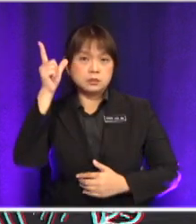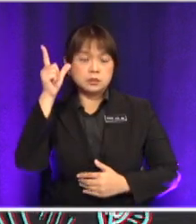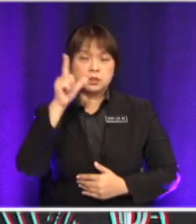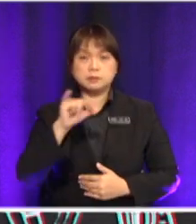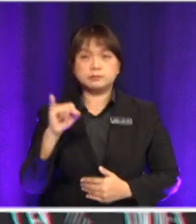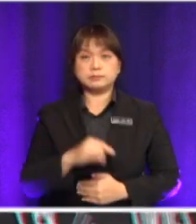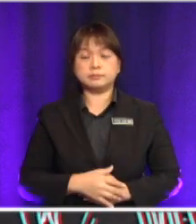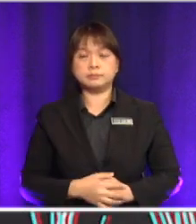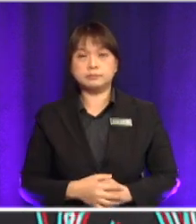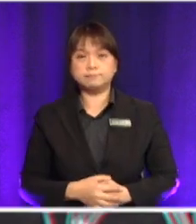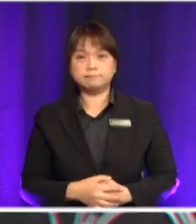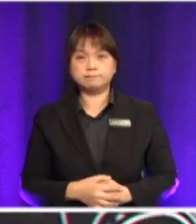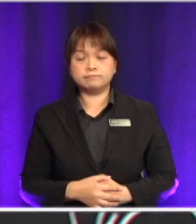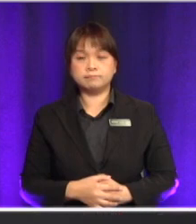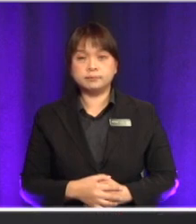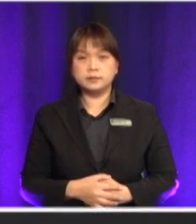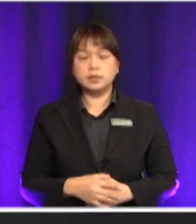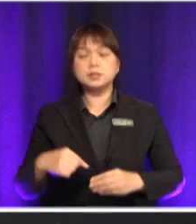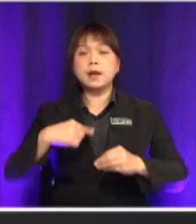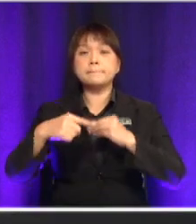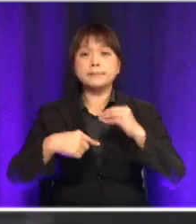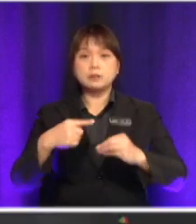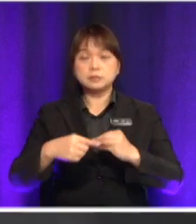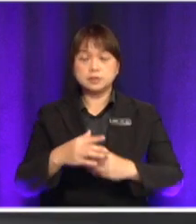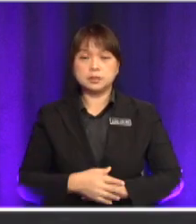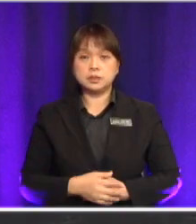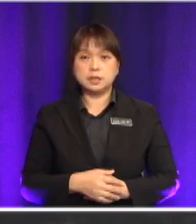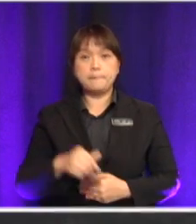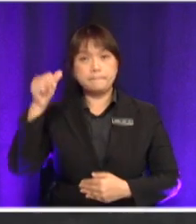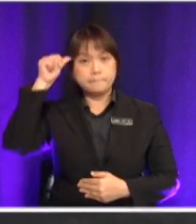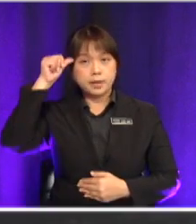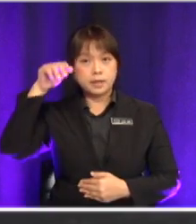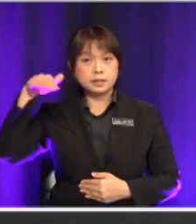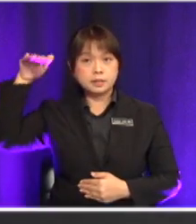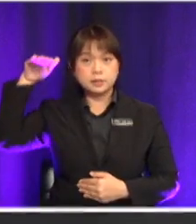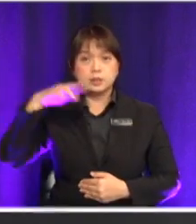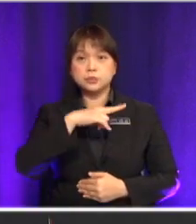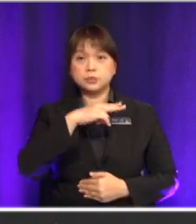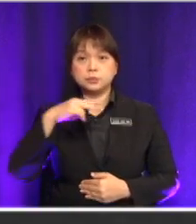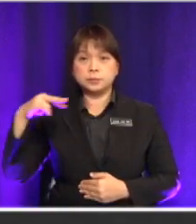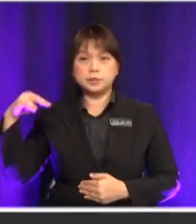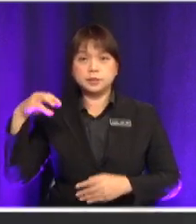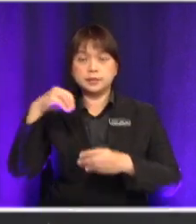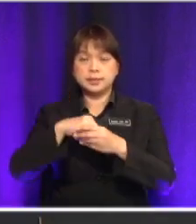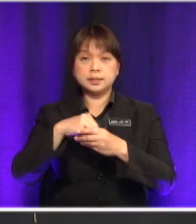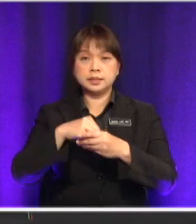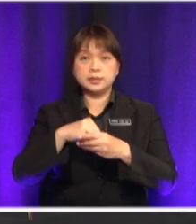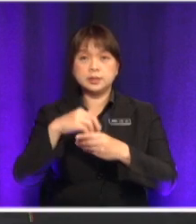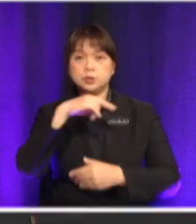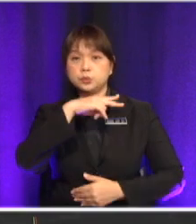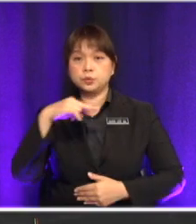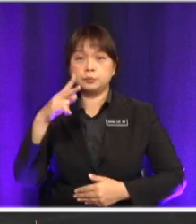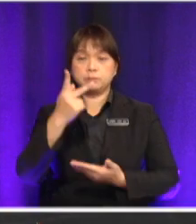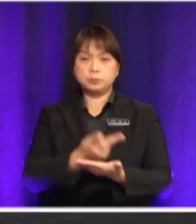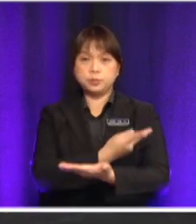about a man swimming in a swimming pool. He had some medical problems, and he